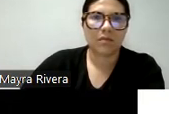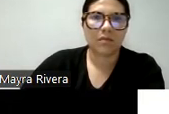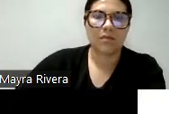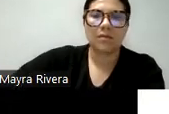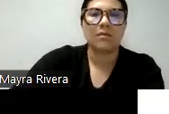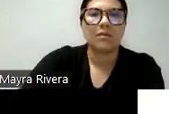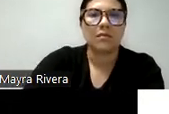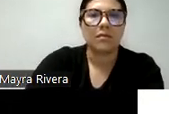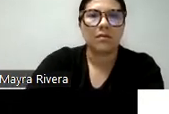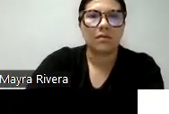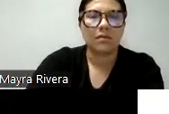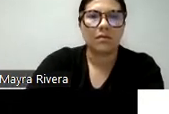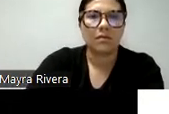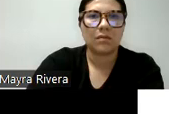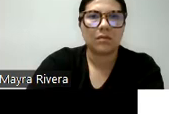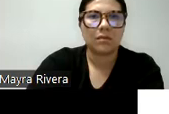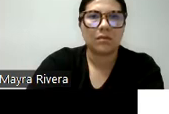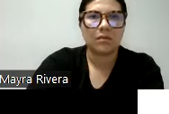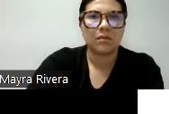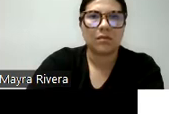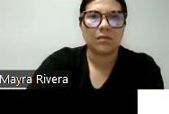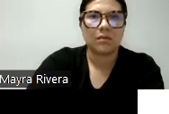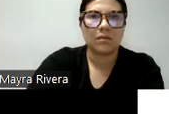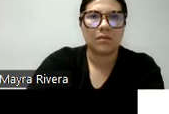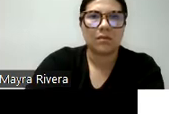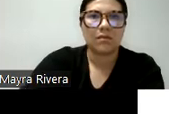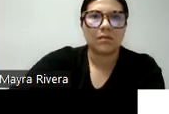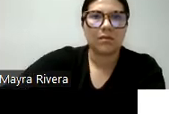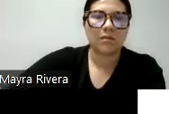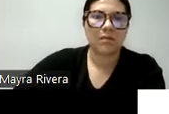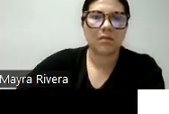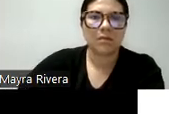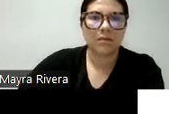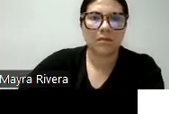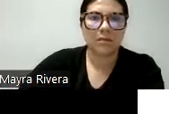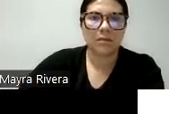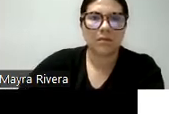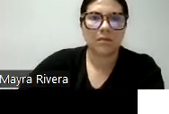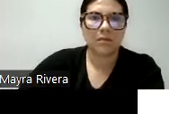Rusk. Well, I understand that we're being picketed by a group of homosexuals.